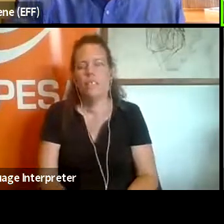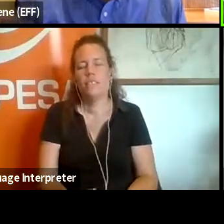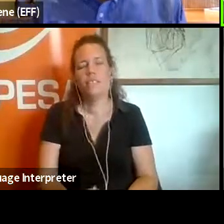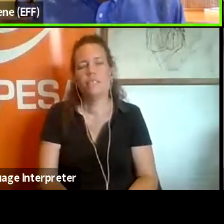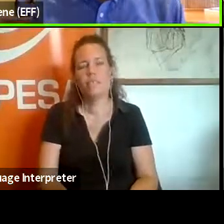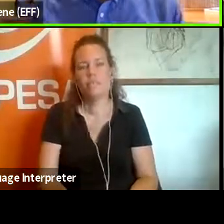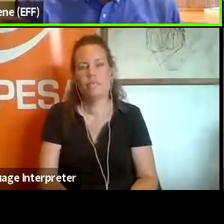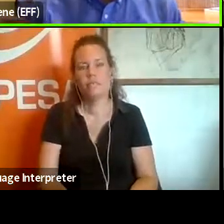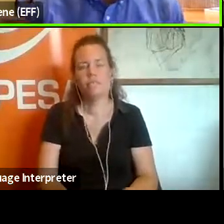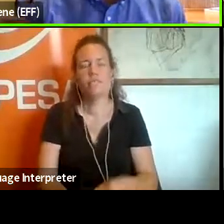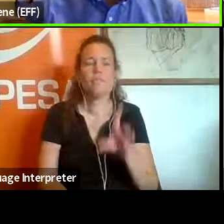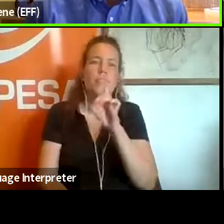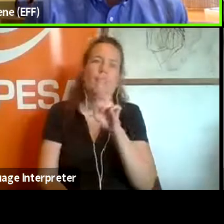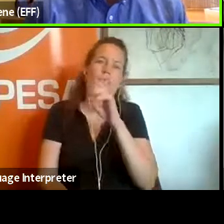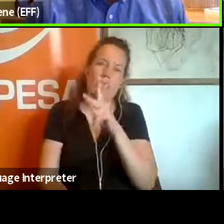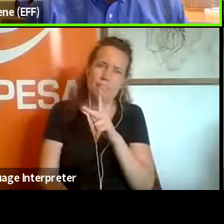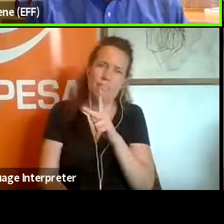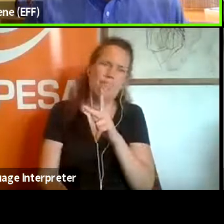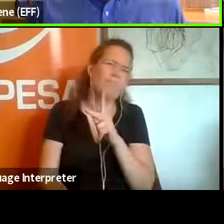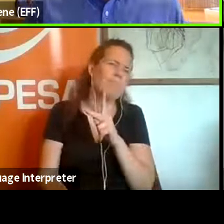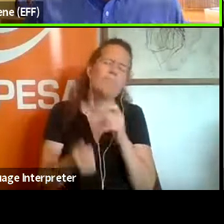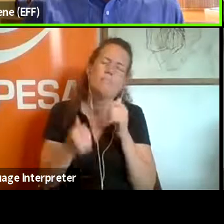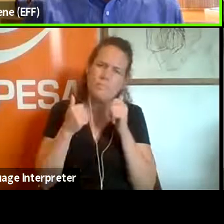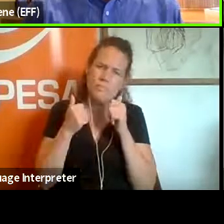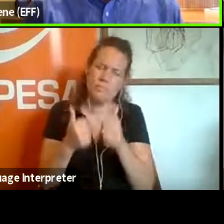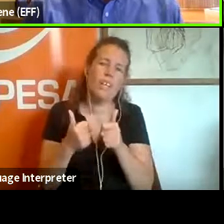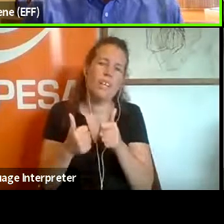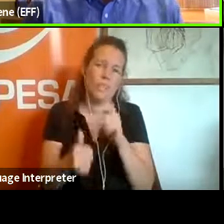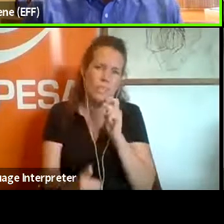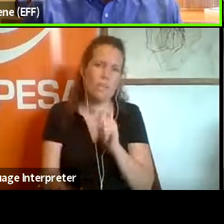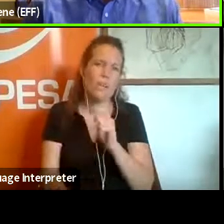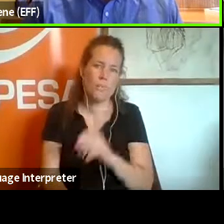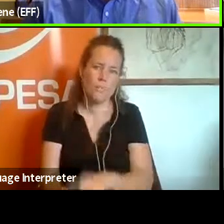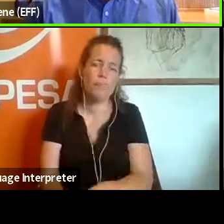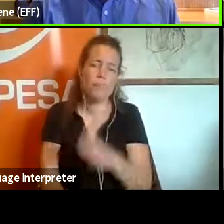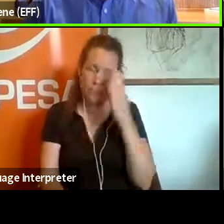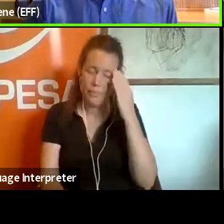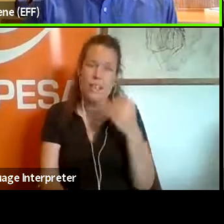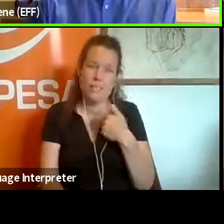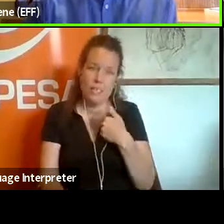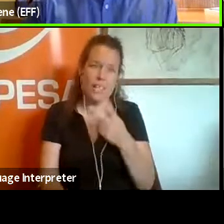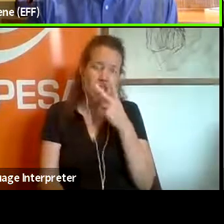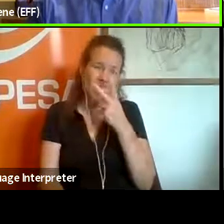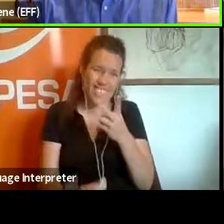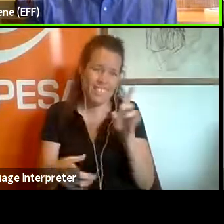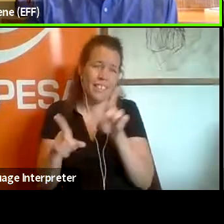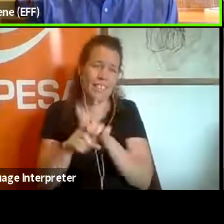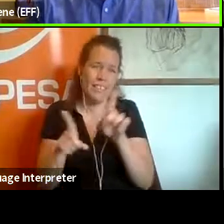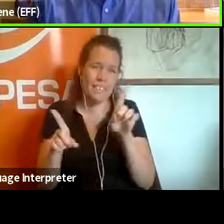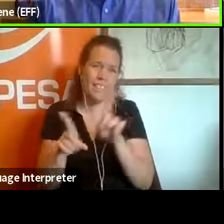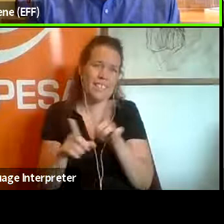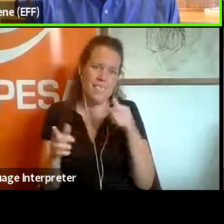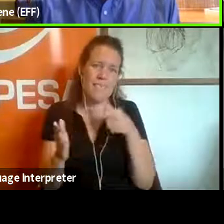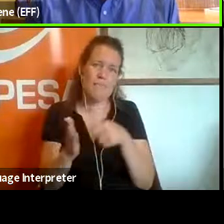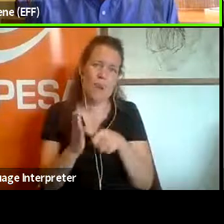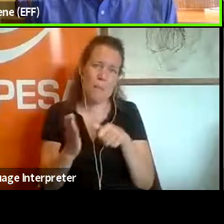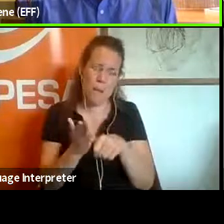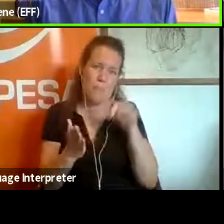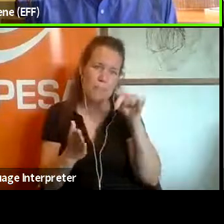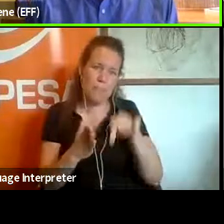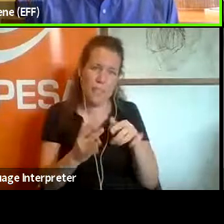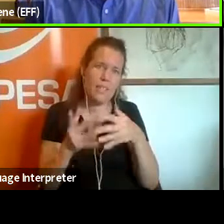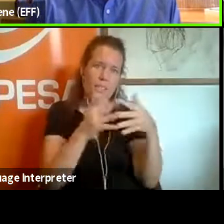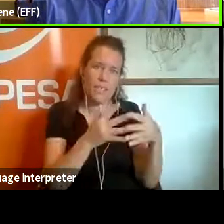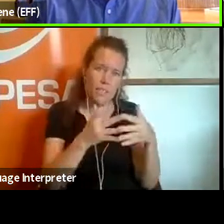It's a really great point. I think I see the same problem. We see it in the US as well.